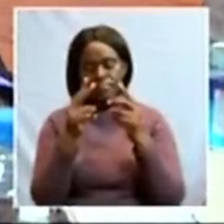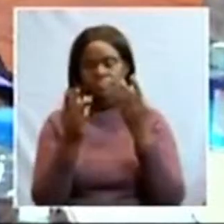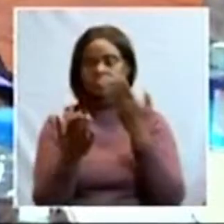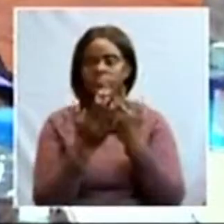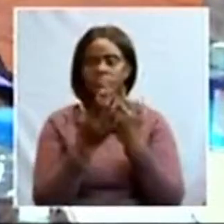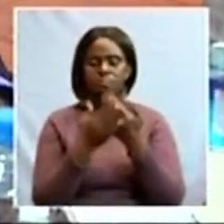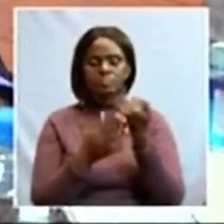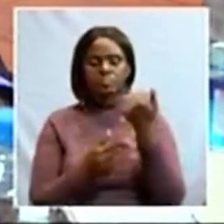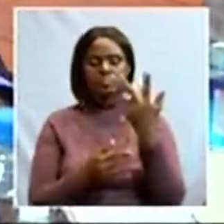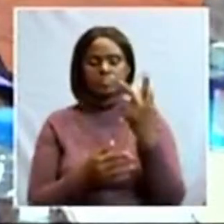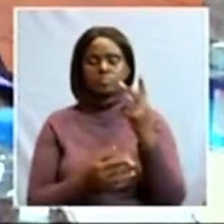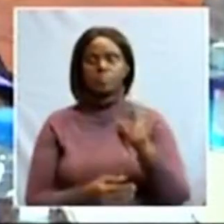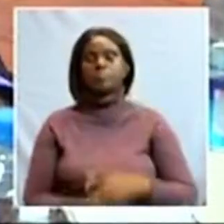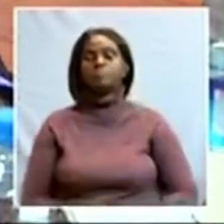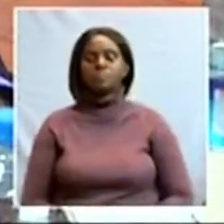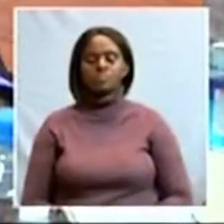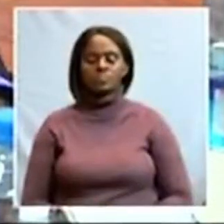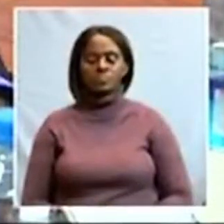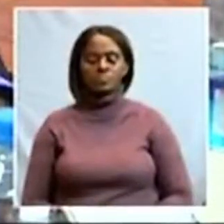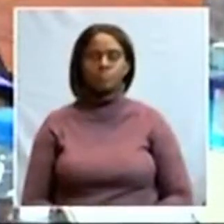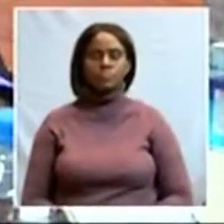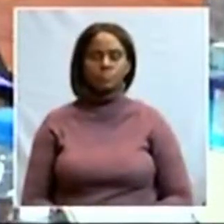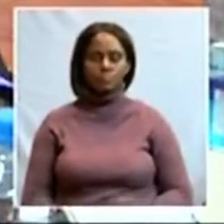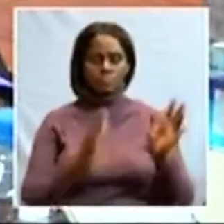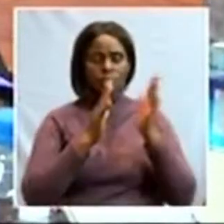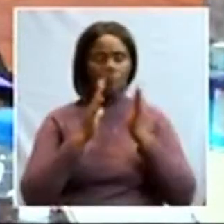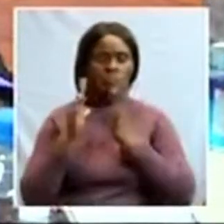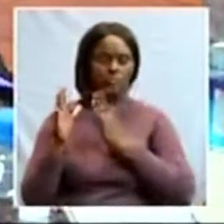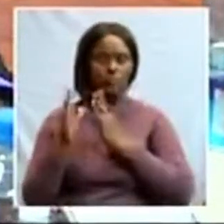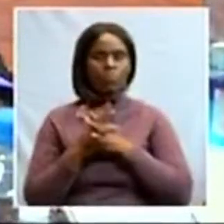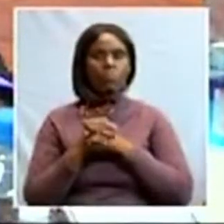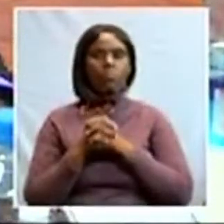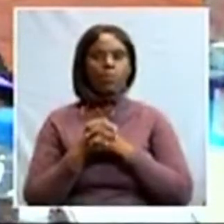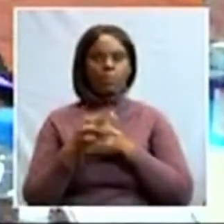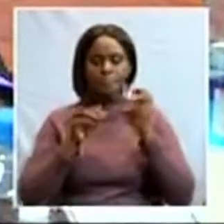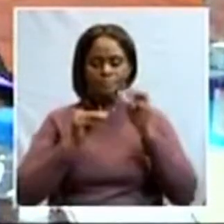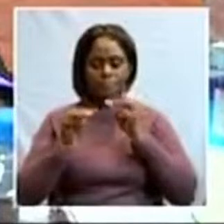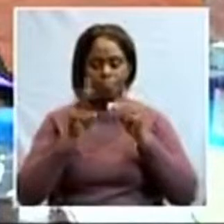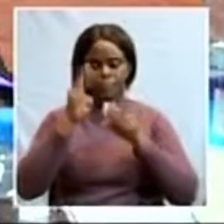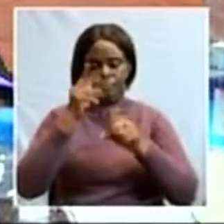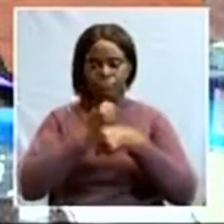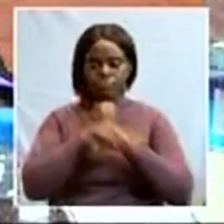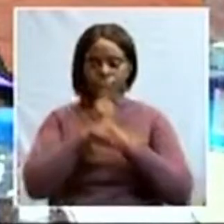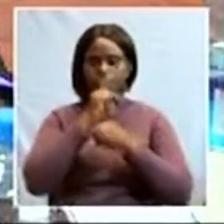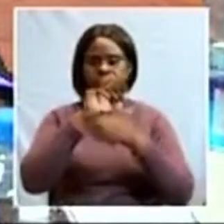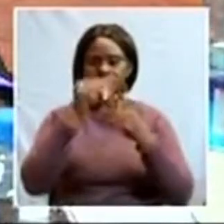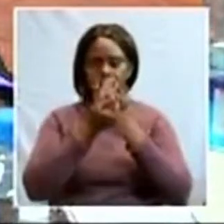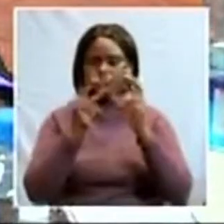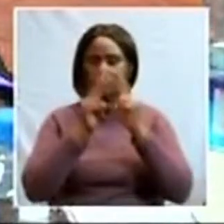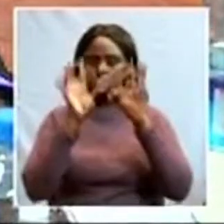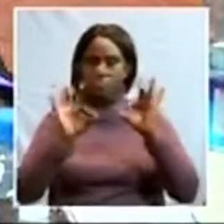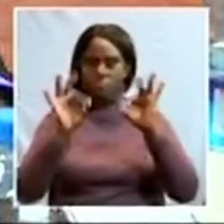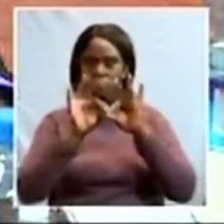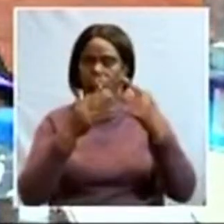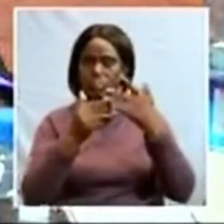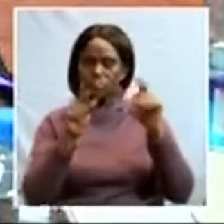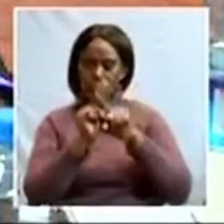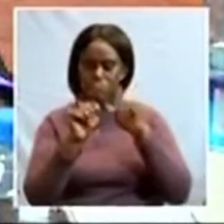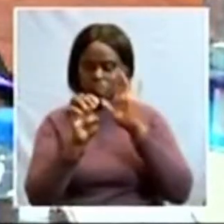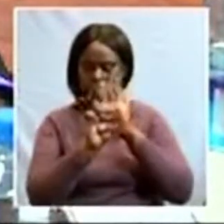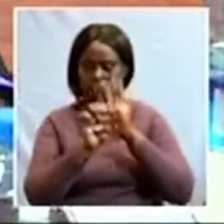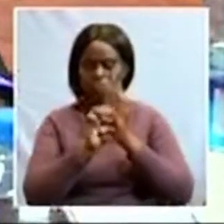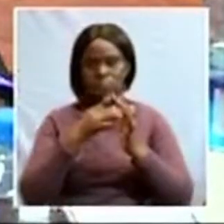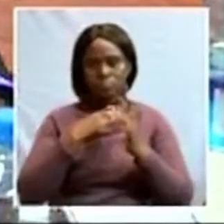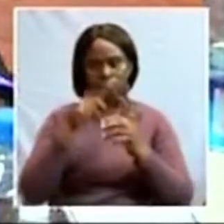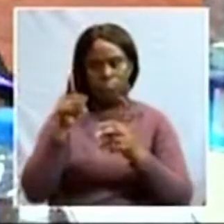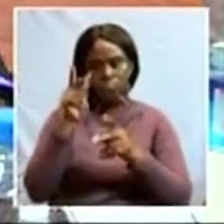Appendix 13. Remedial measure. Management shall ensure that all necessary documentation such as white books